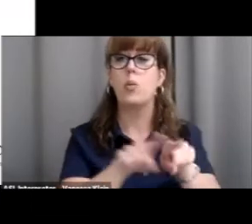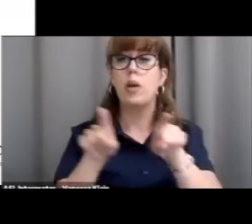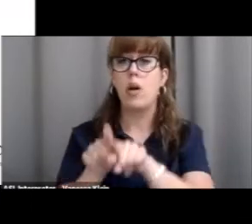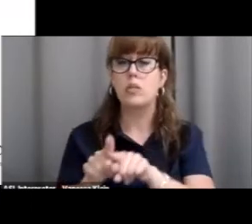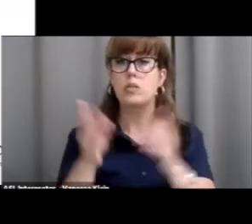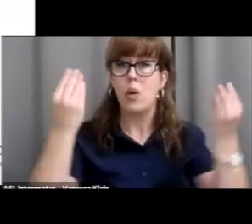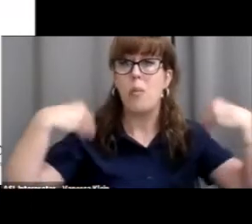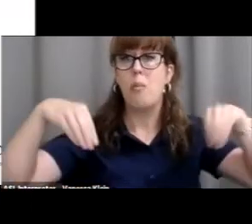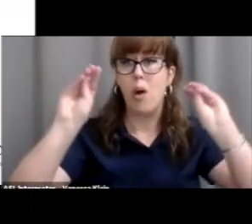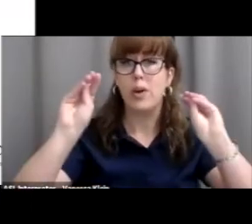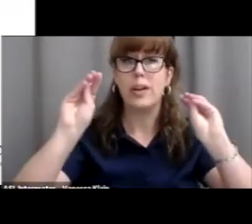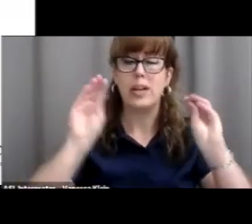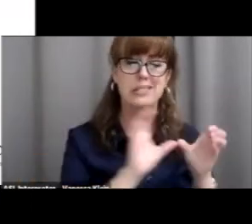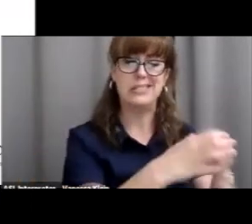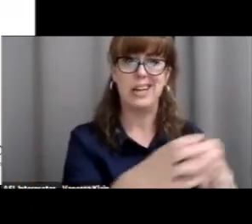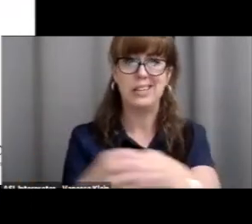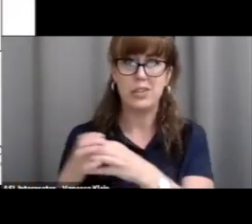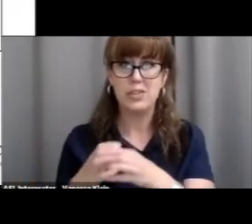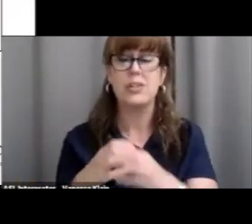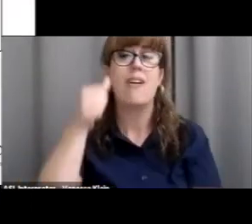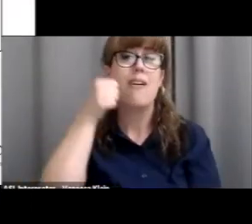this test.